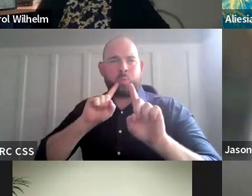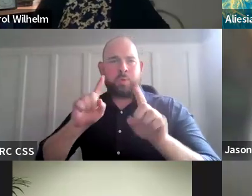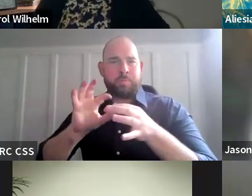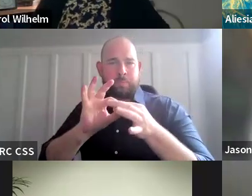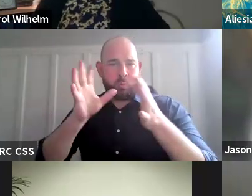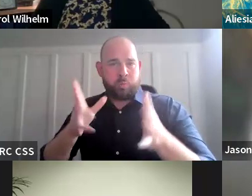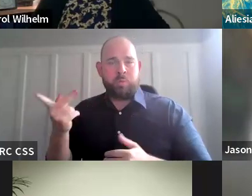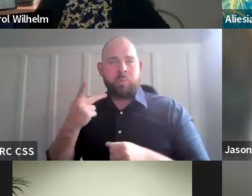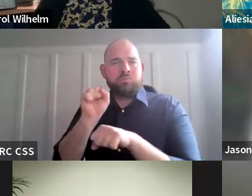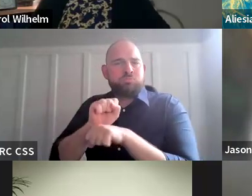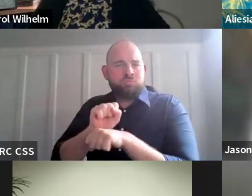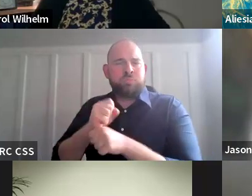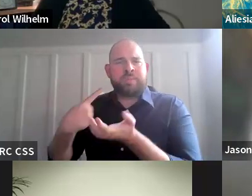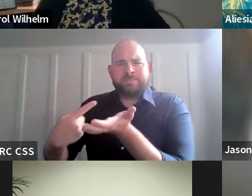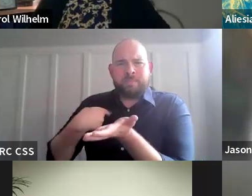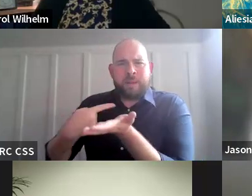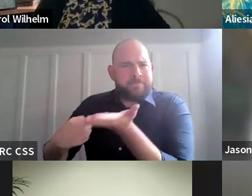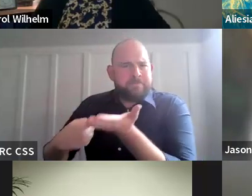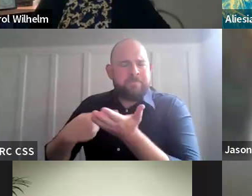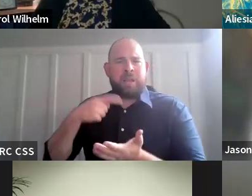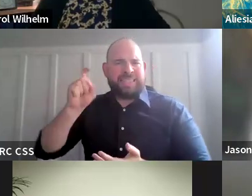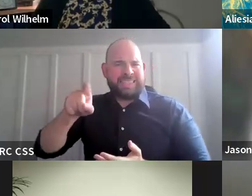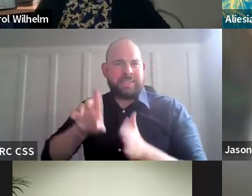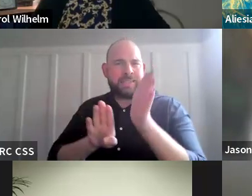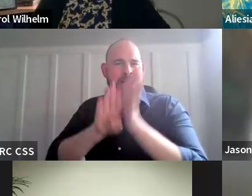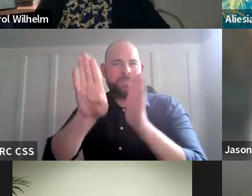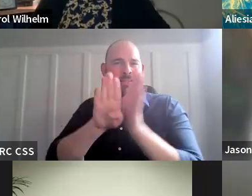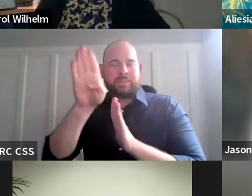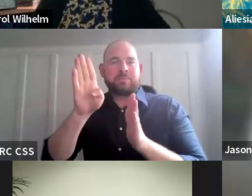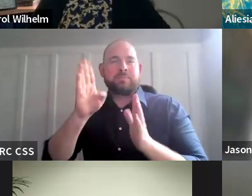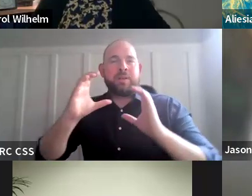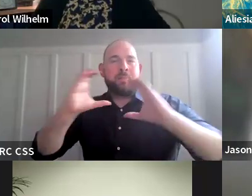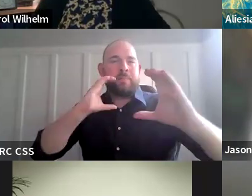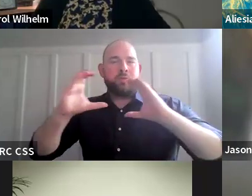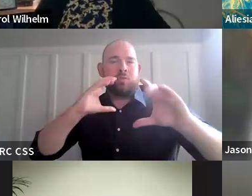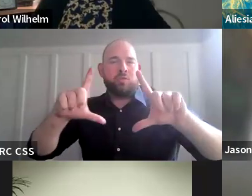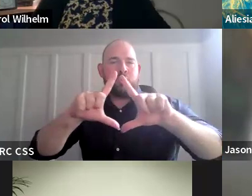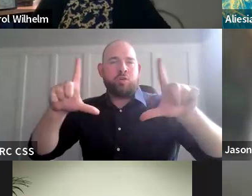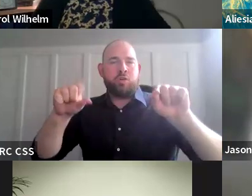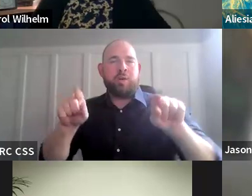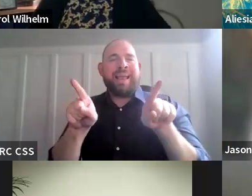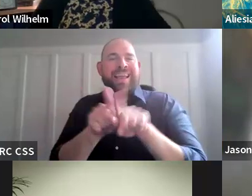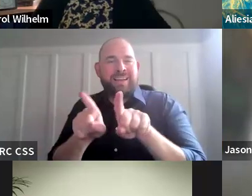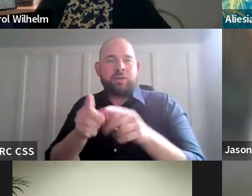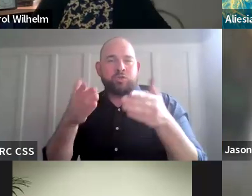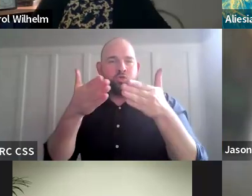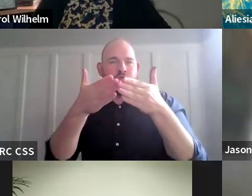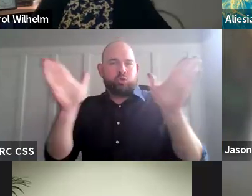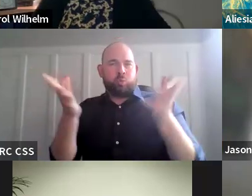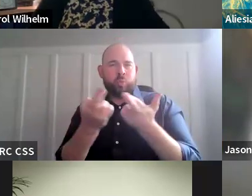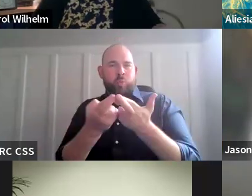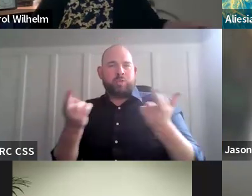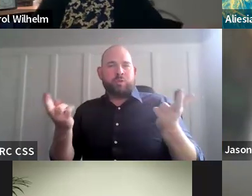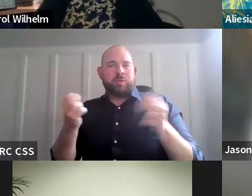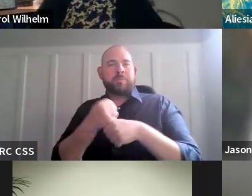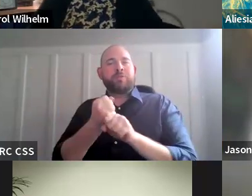I, along with Hubert, our emergency response coordinator, were working together and had a discussion about developing